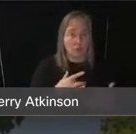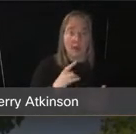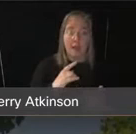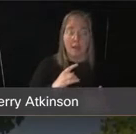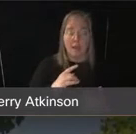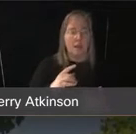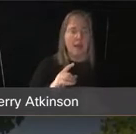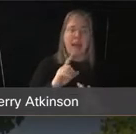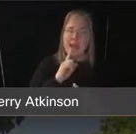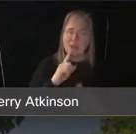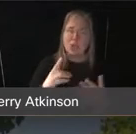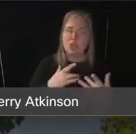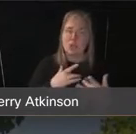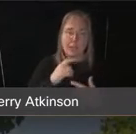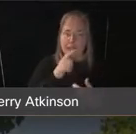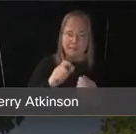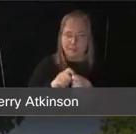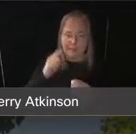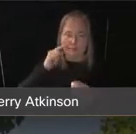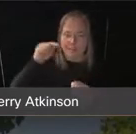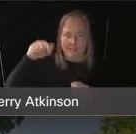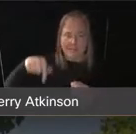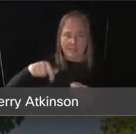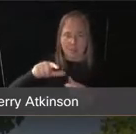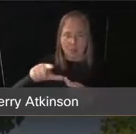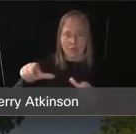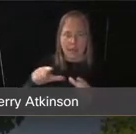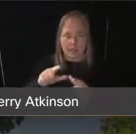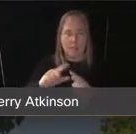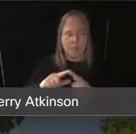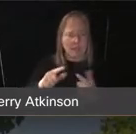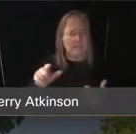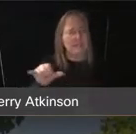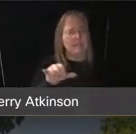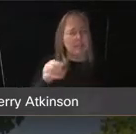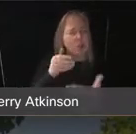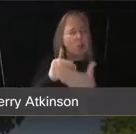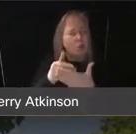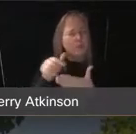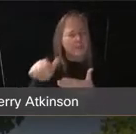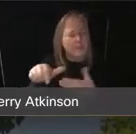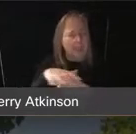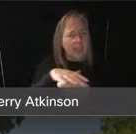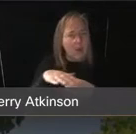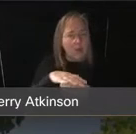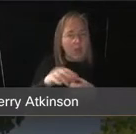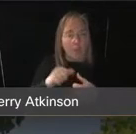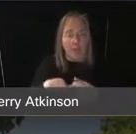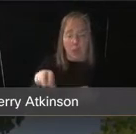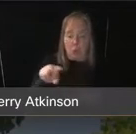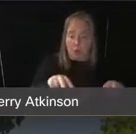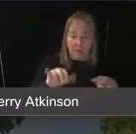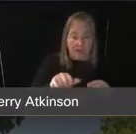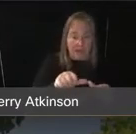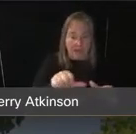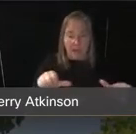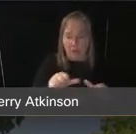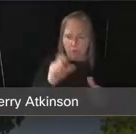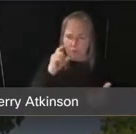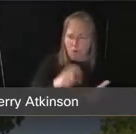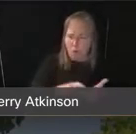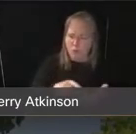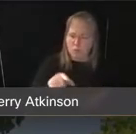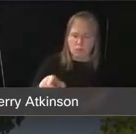not specifically about this location, but we received a concern pretty close to this area. And when we looked at that area, we noticed that